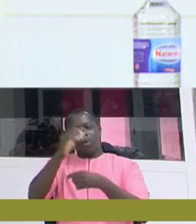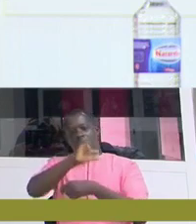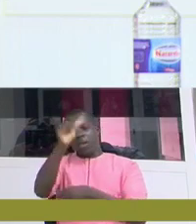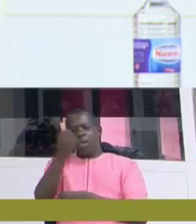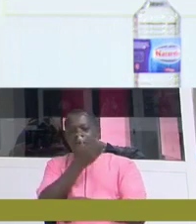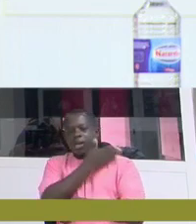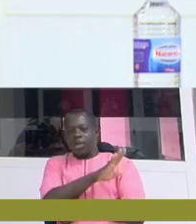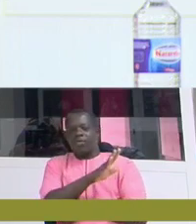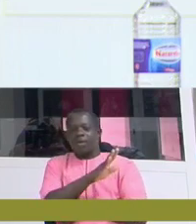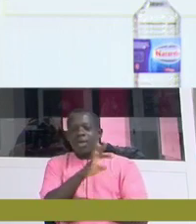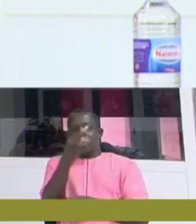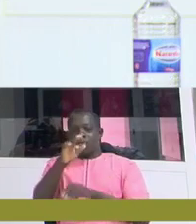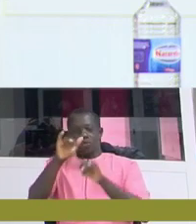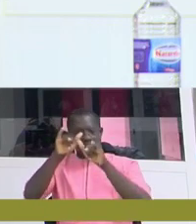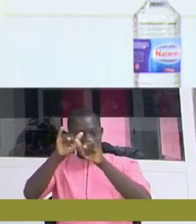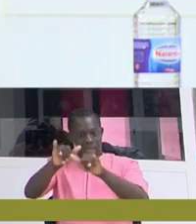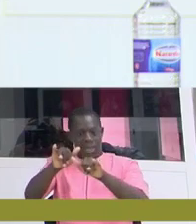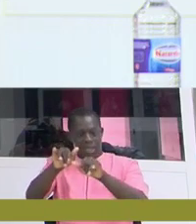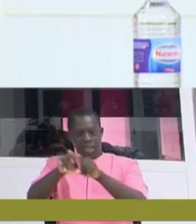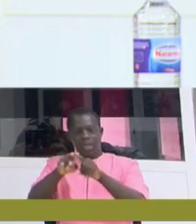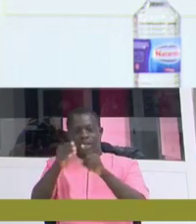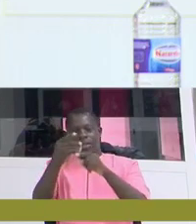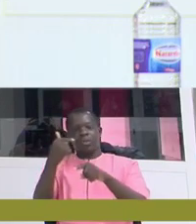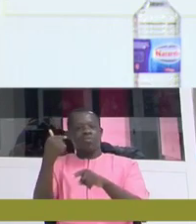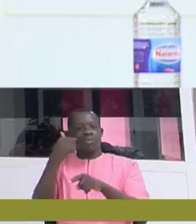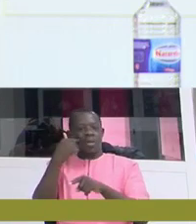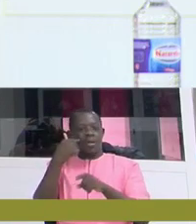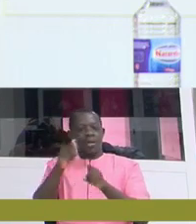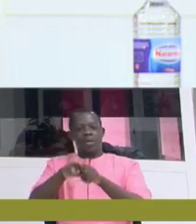leave and go. Because if you spend the day here,